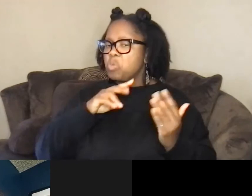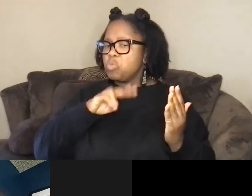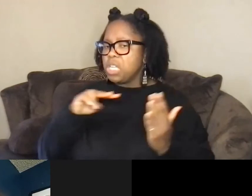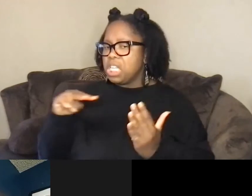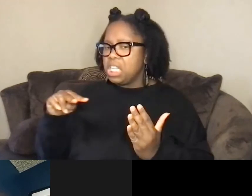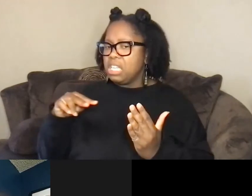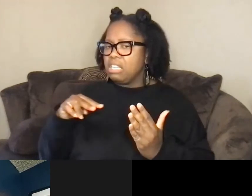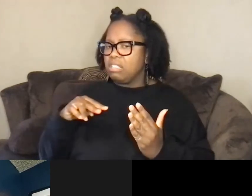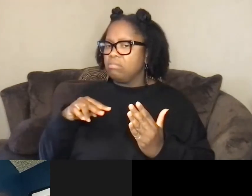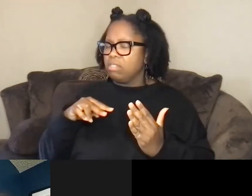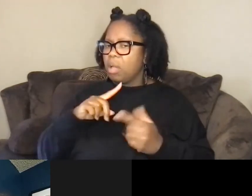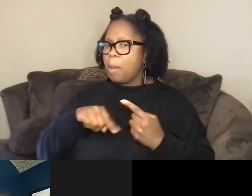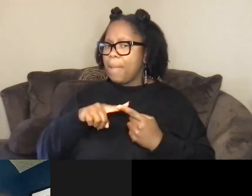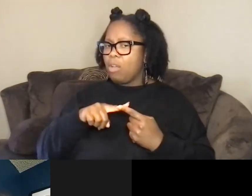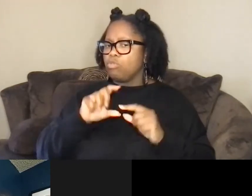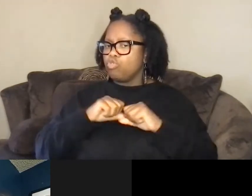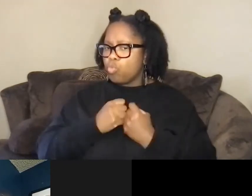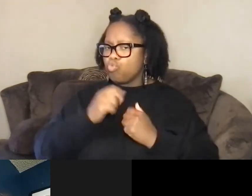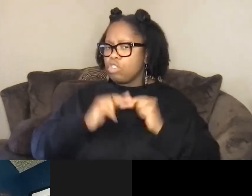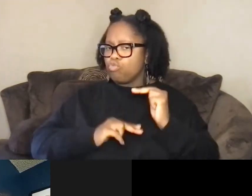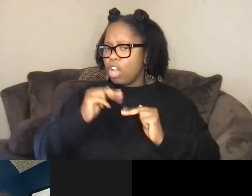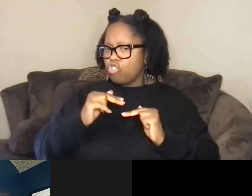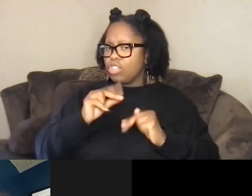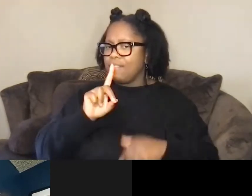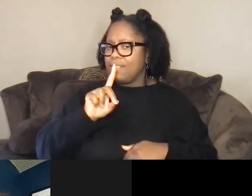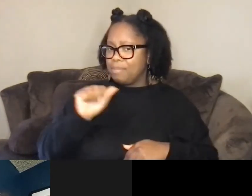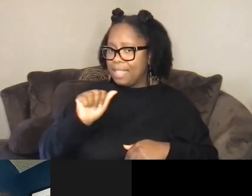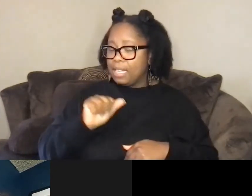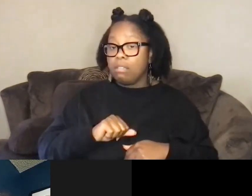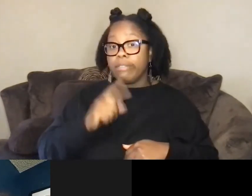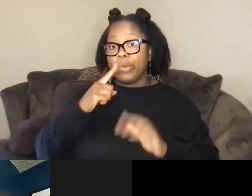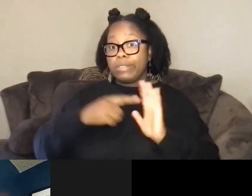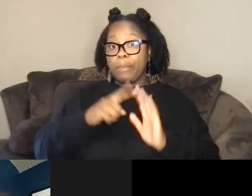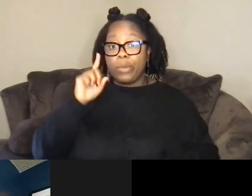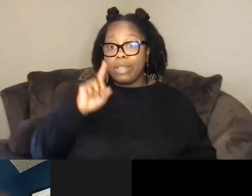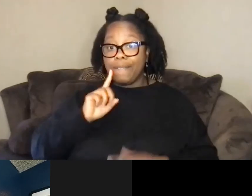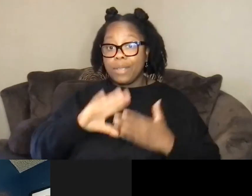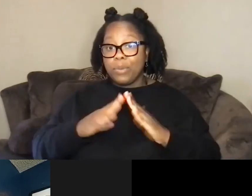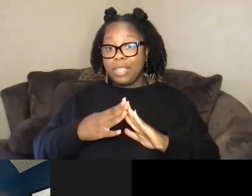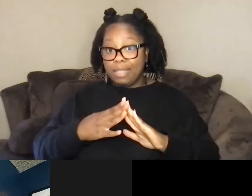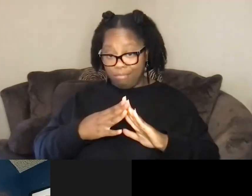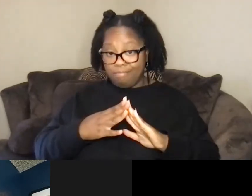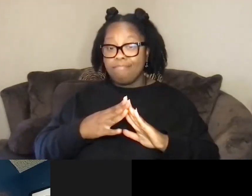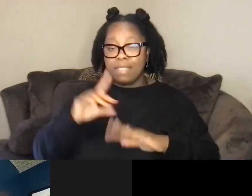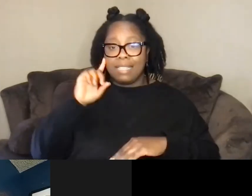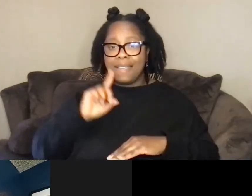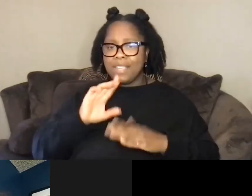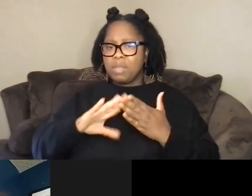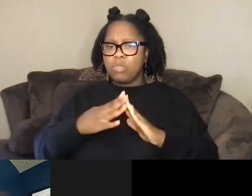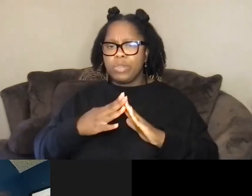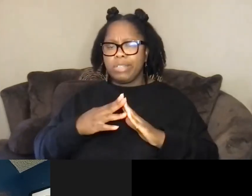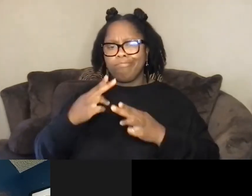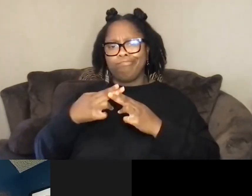the social construction of disability. Look at the deaf community, and because the deaf community is one that has been